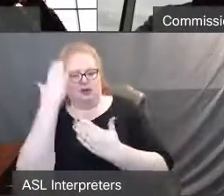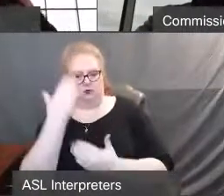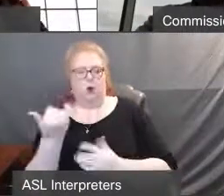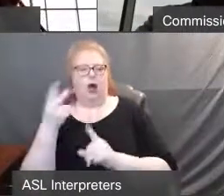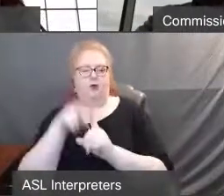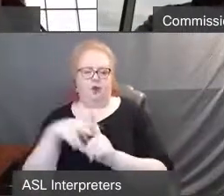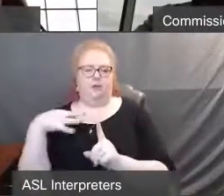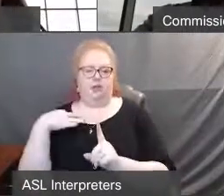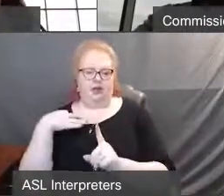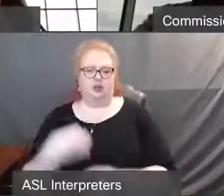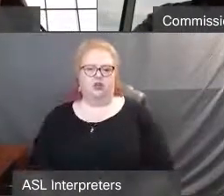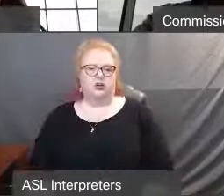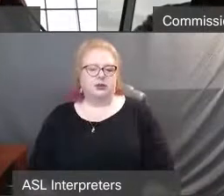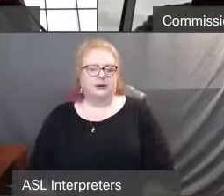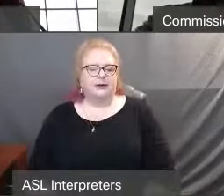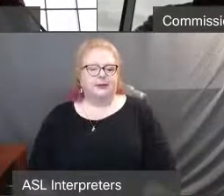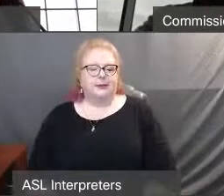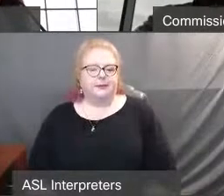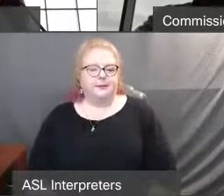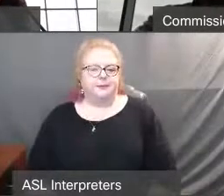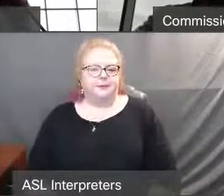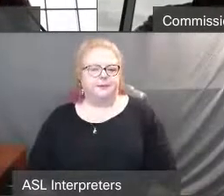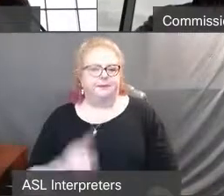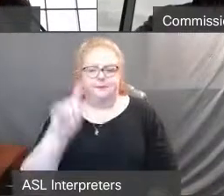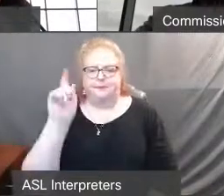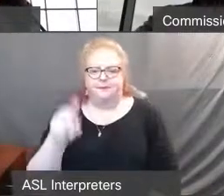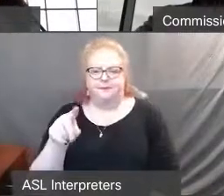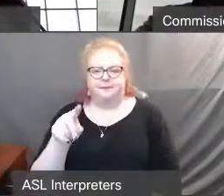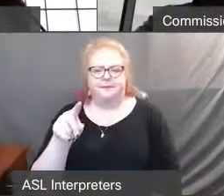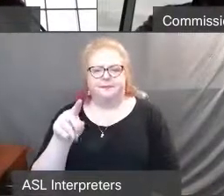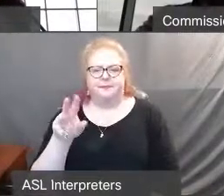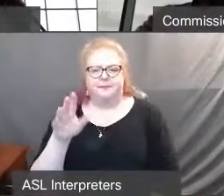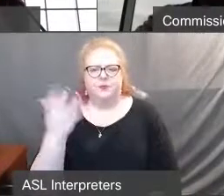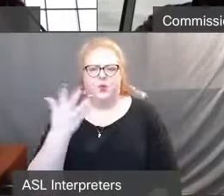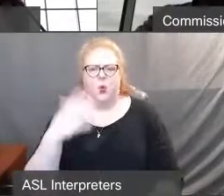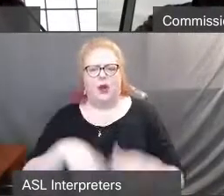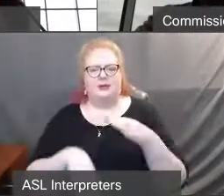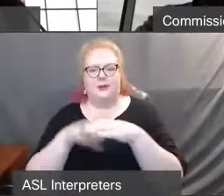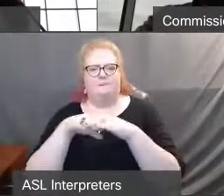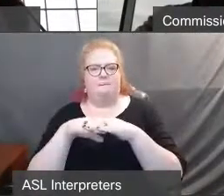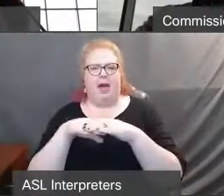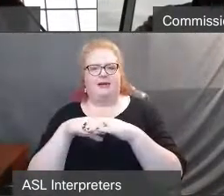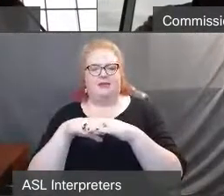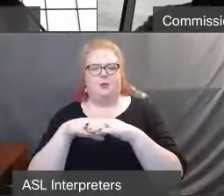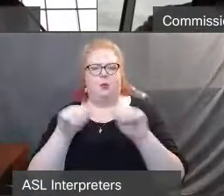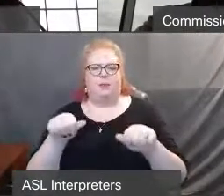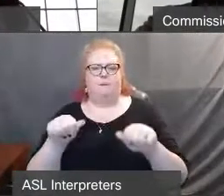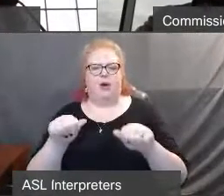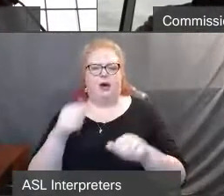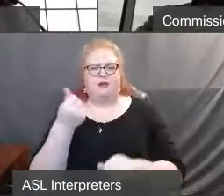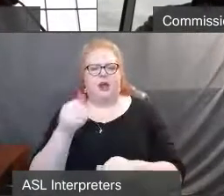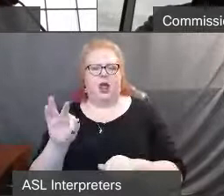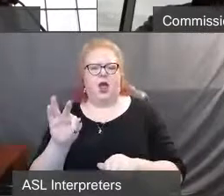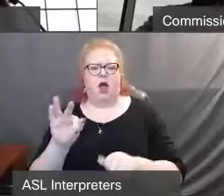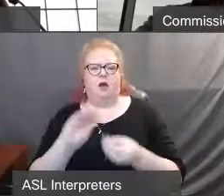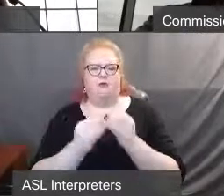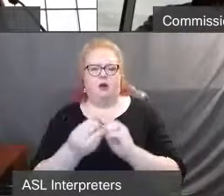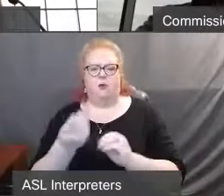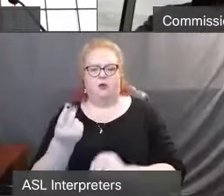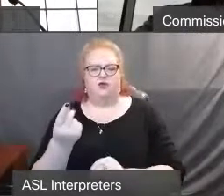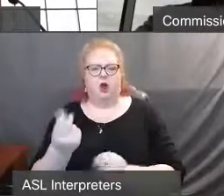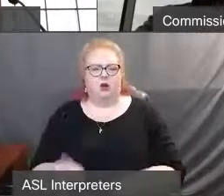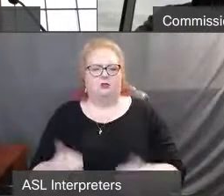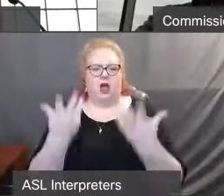Yeah. I do have a question, the applicant. What's the maximum capacity of number of dogs you would handle there? It's a